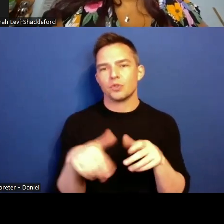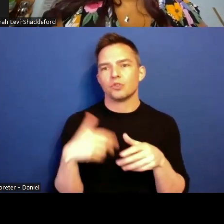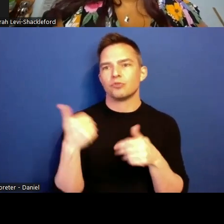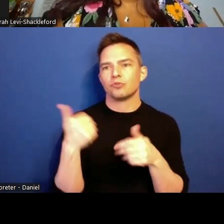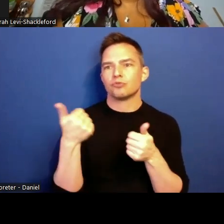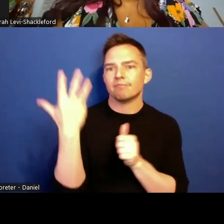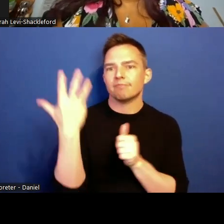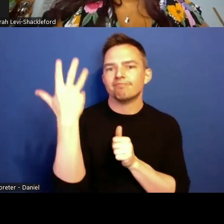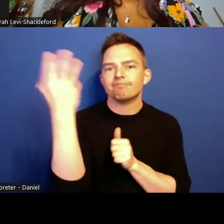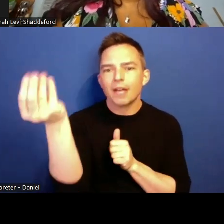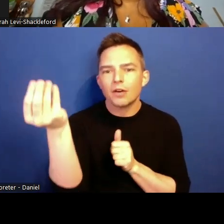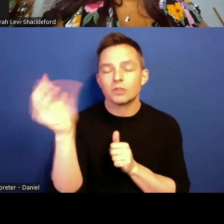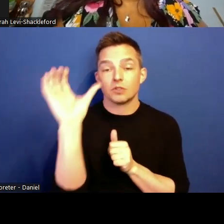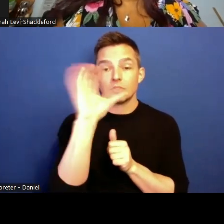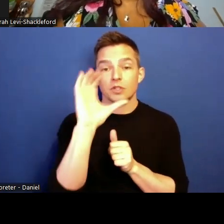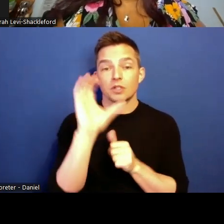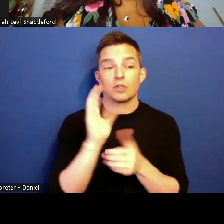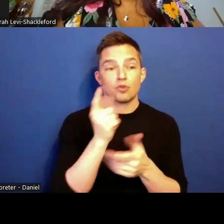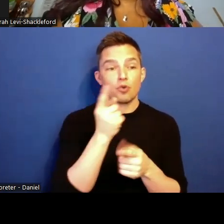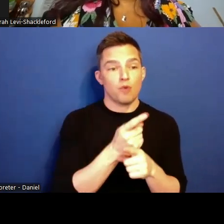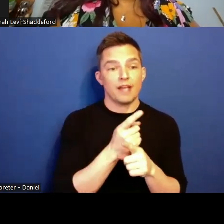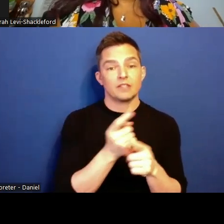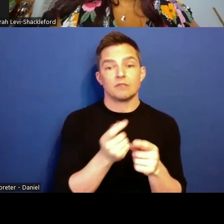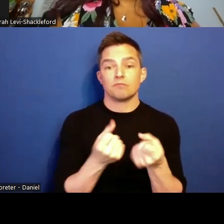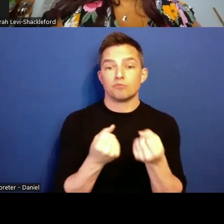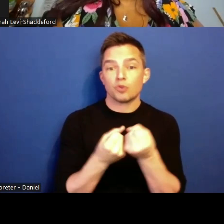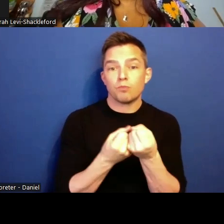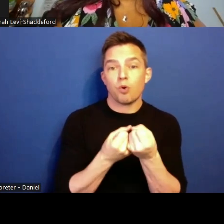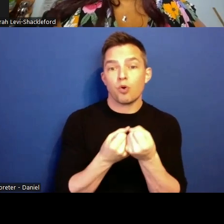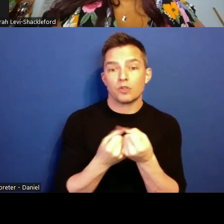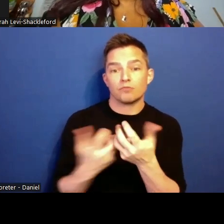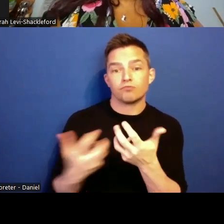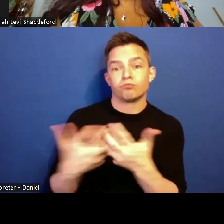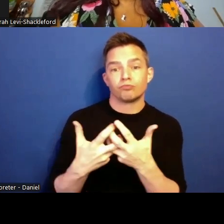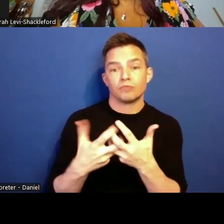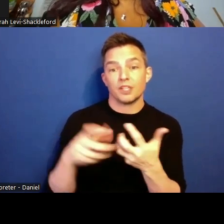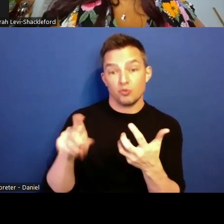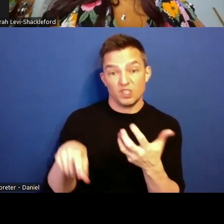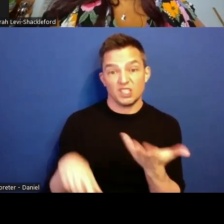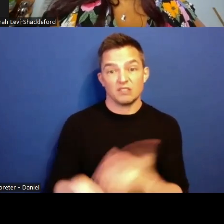there and seek the right supports that you need. Next slide.